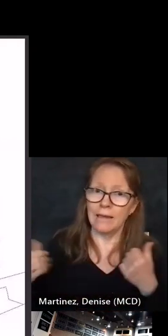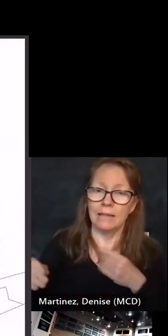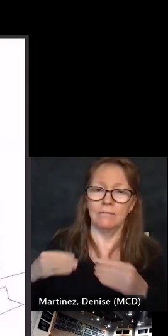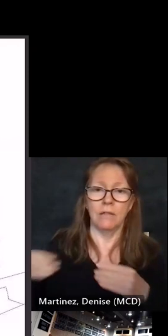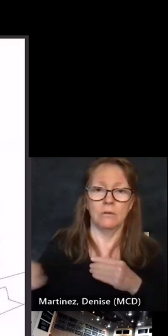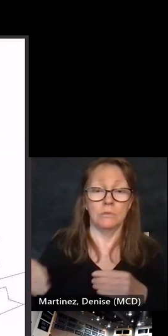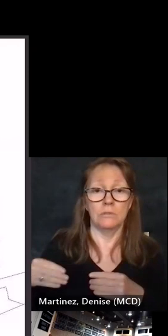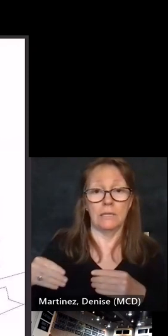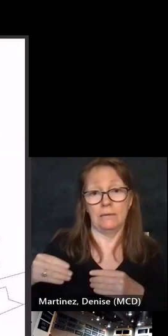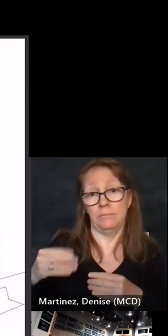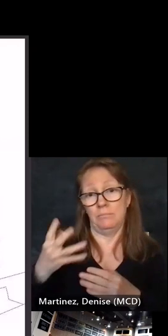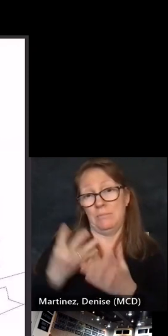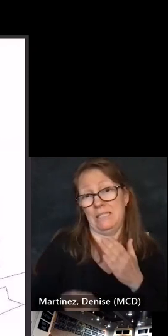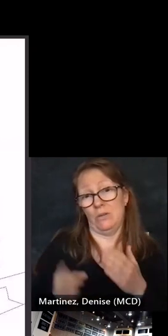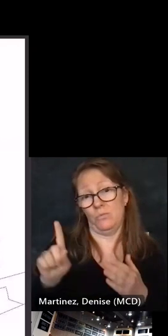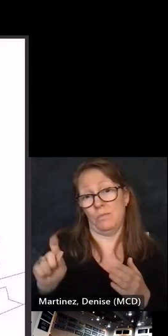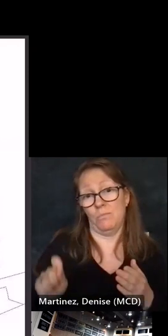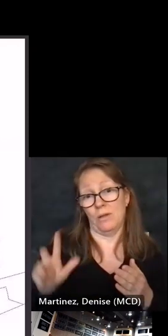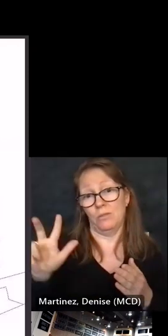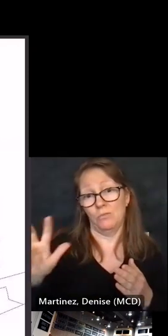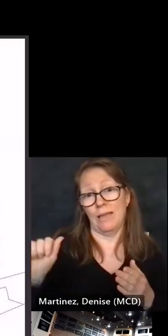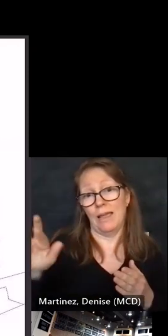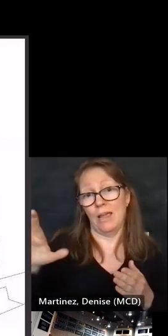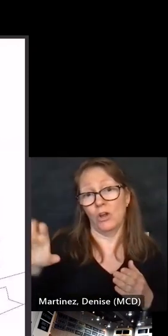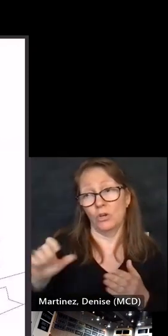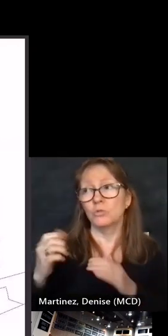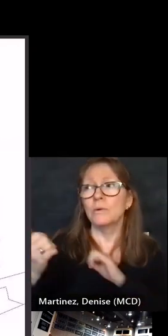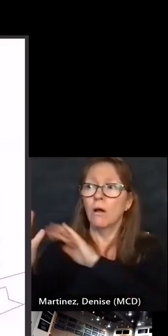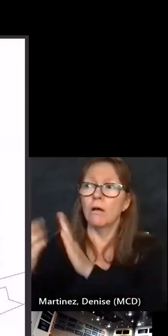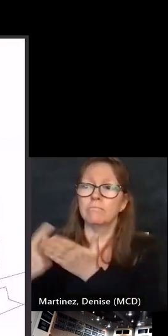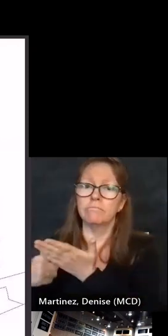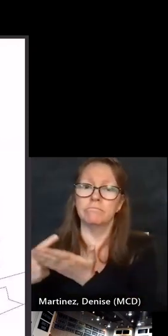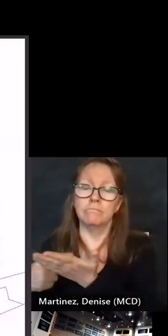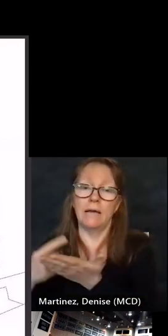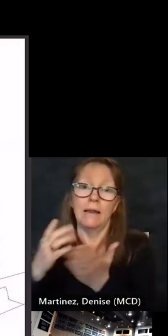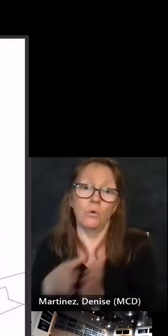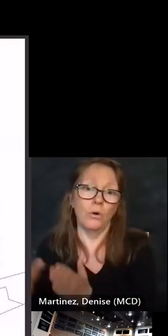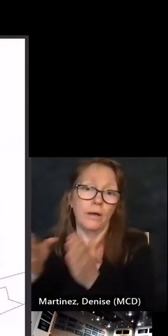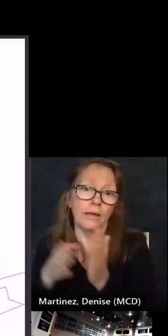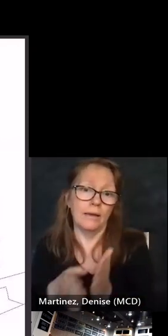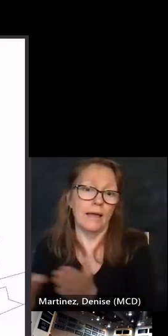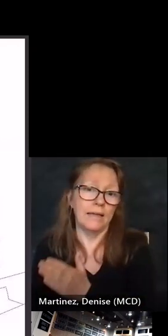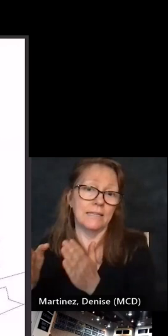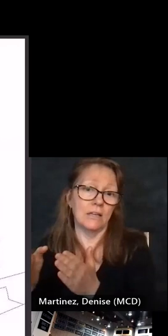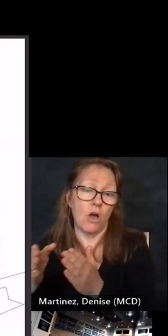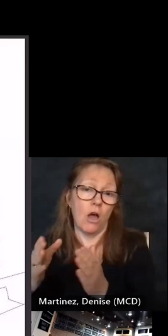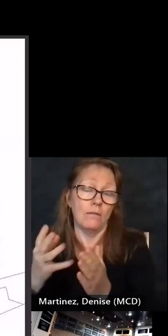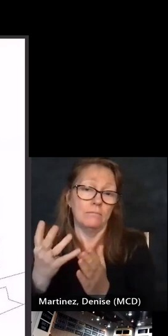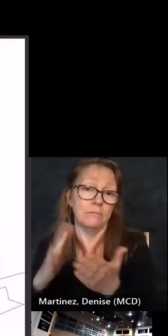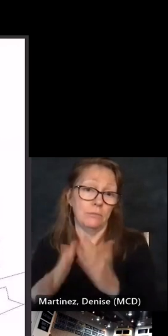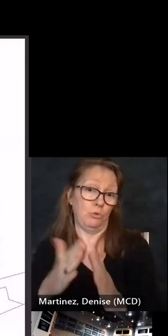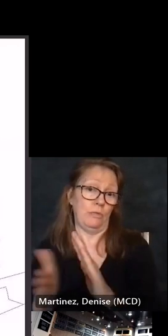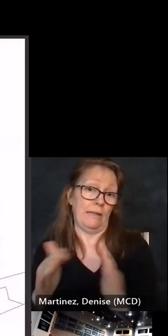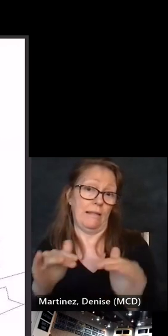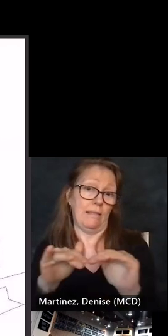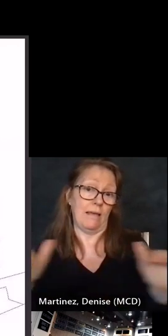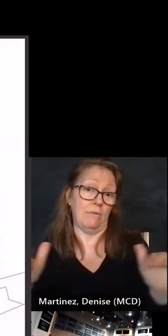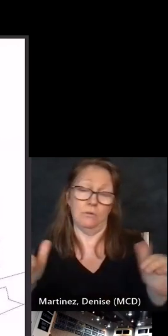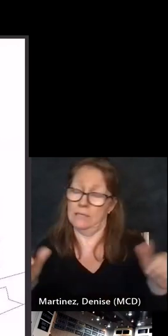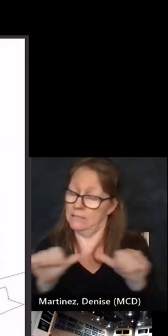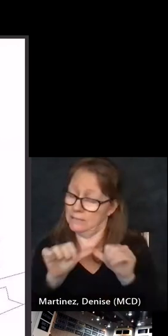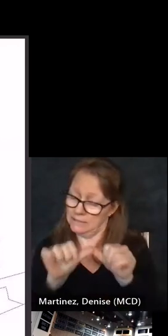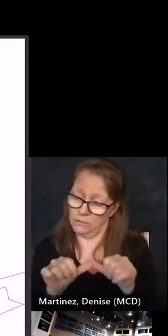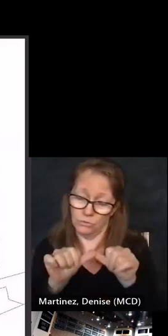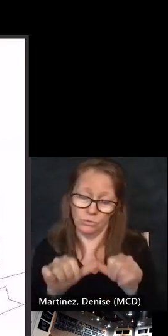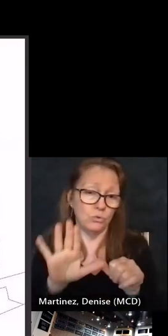1.3 acres. So this is something that we are moving, but again, organizing on the outside always does help. So continue to do the work that you're